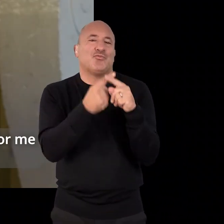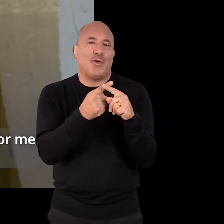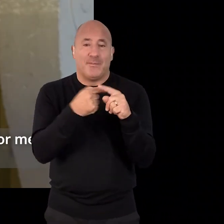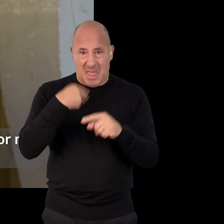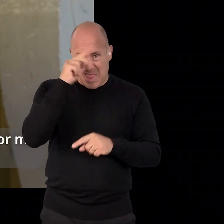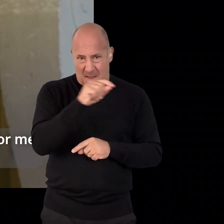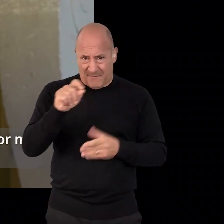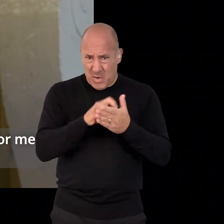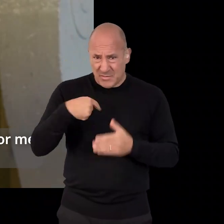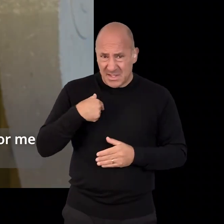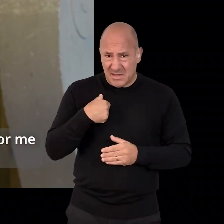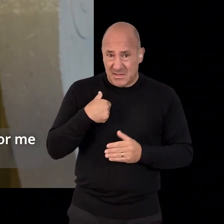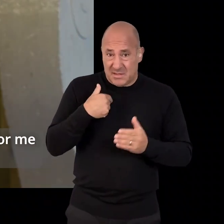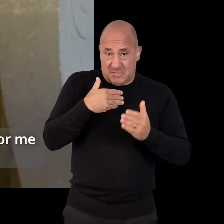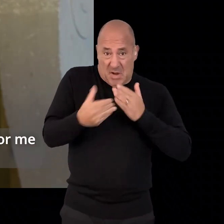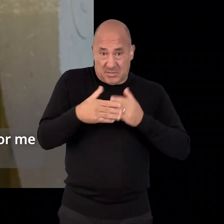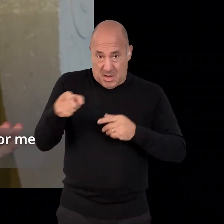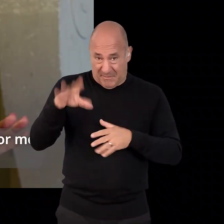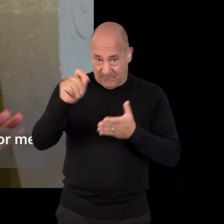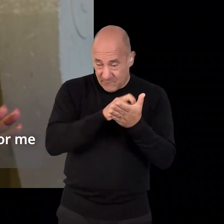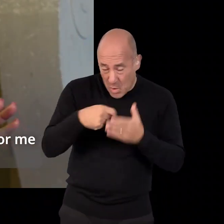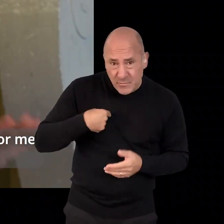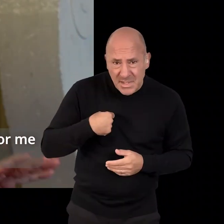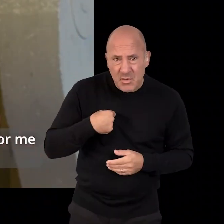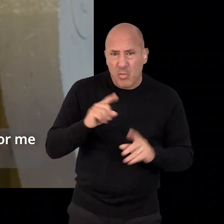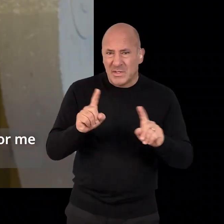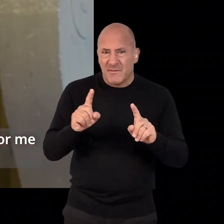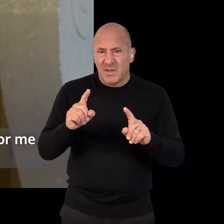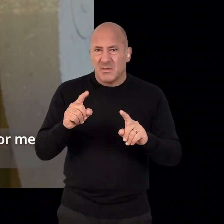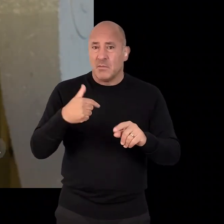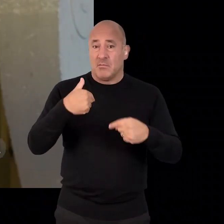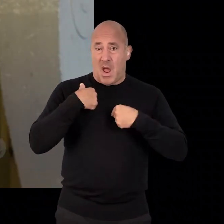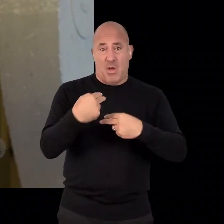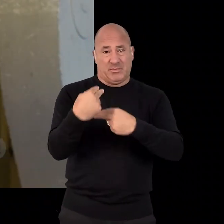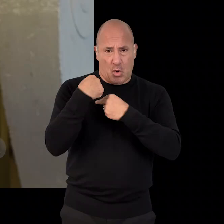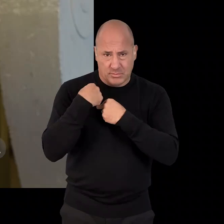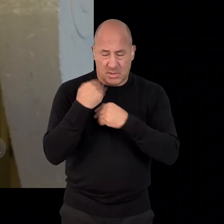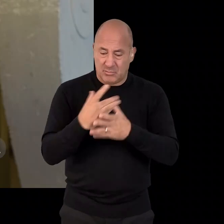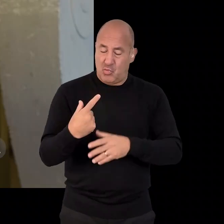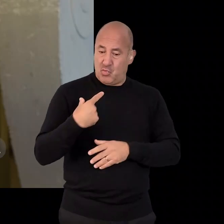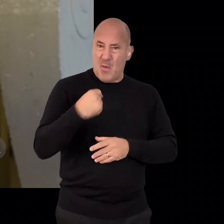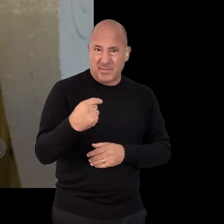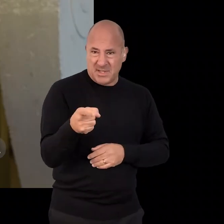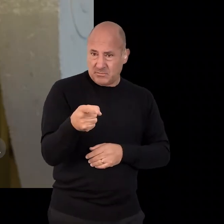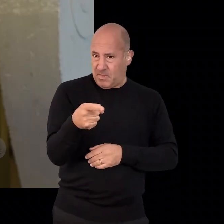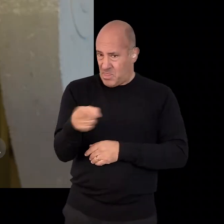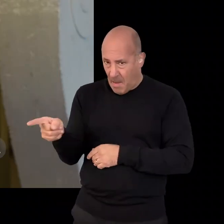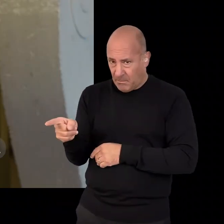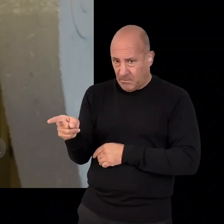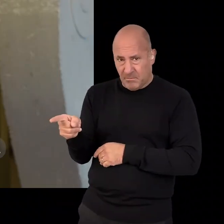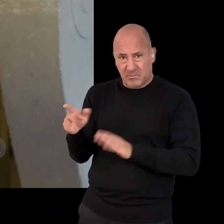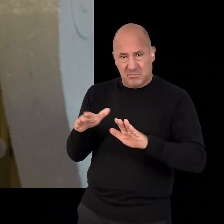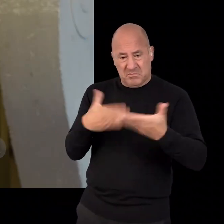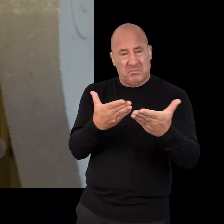then it doesn't matter whether they voted for me or not. My job is to represent those